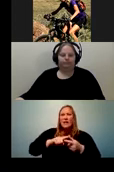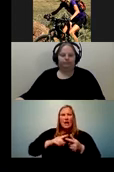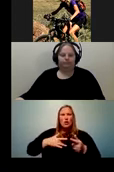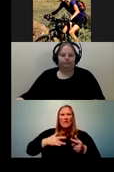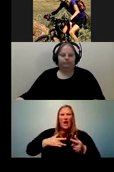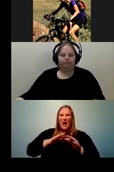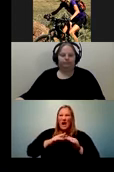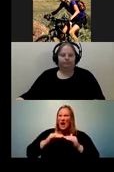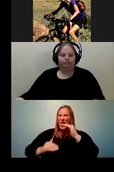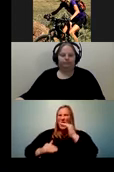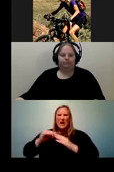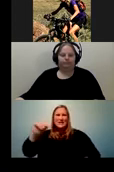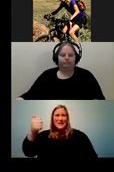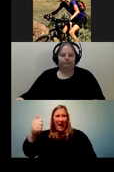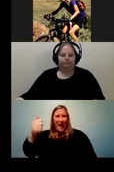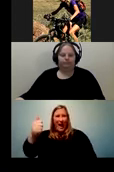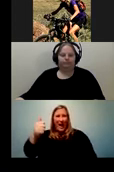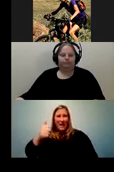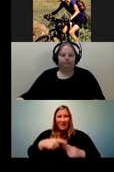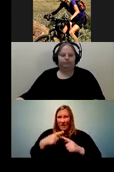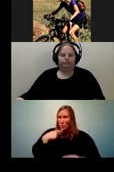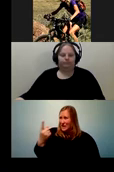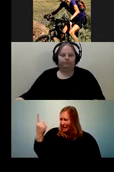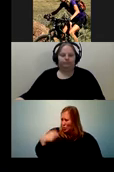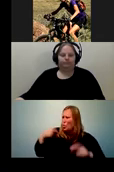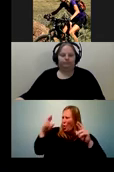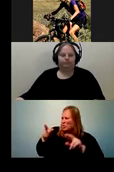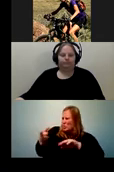in a parking lot that you hope they die.